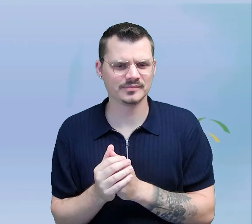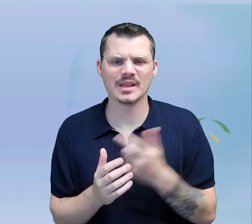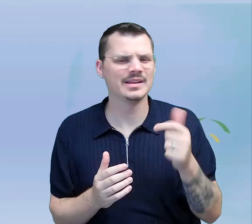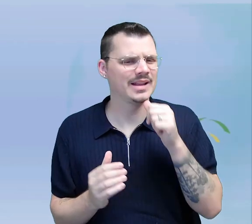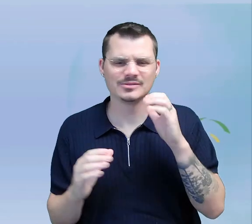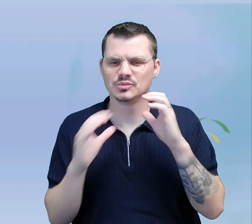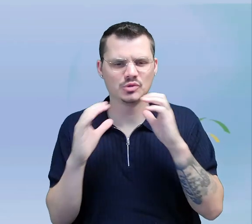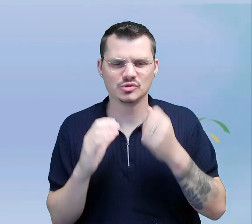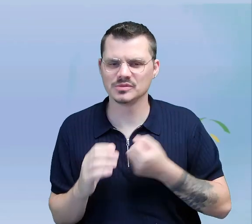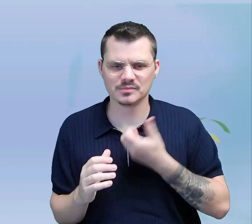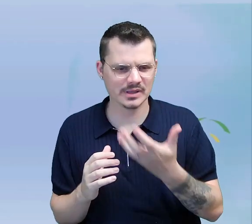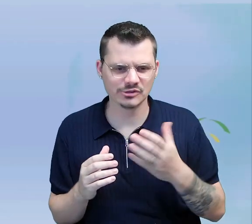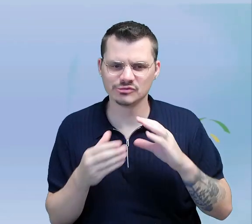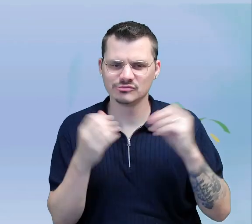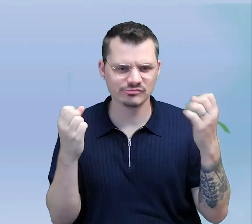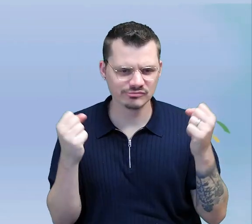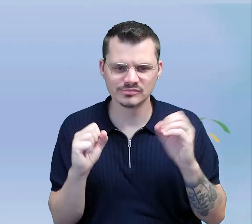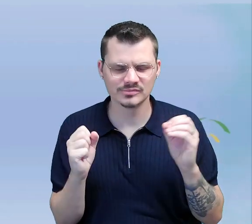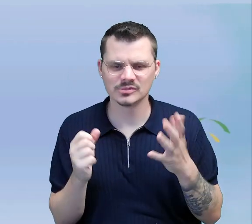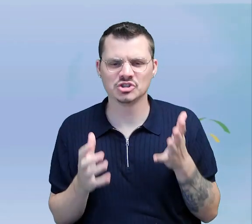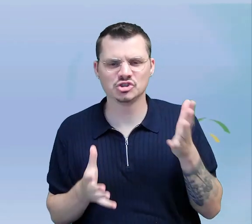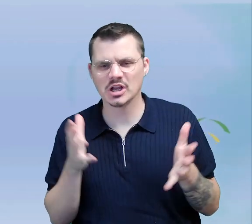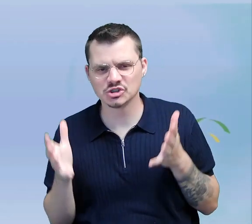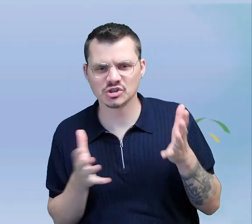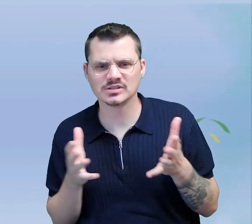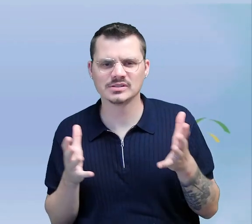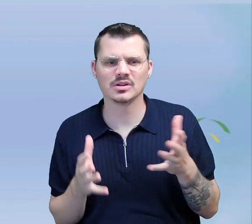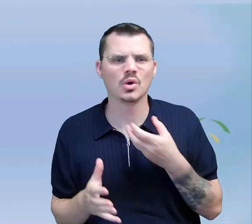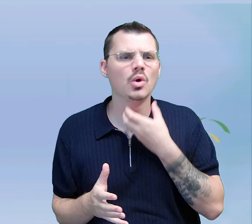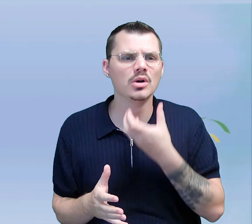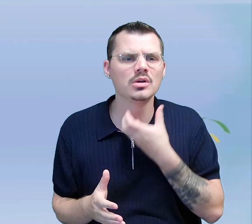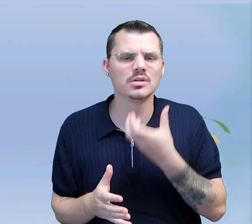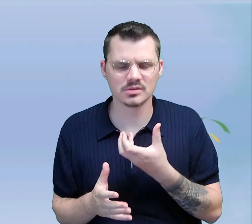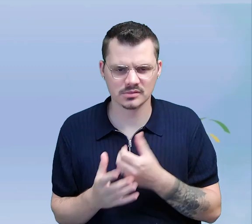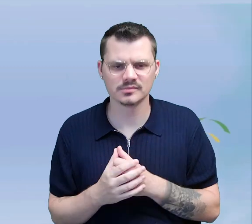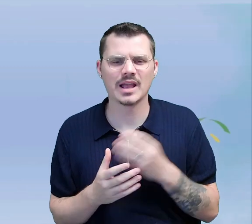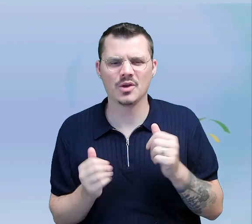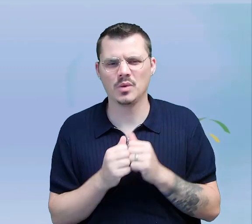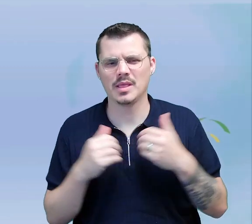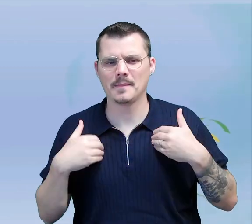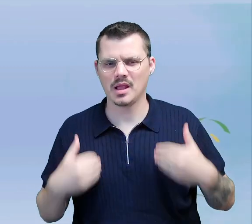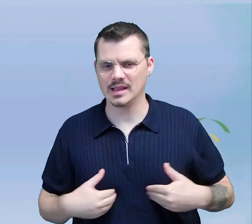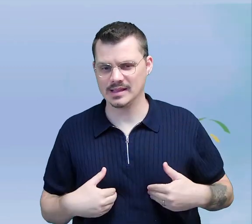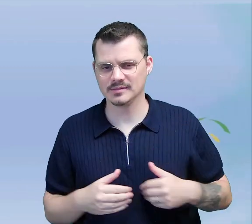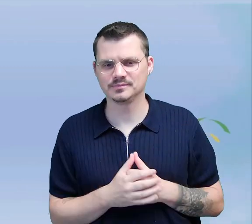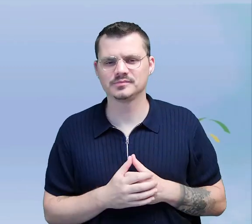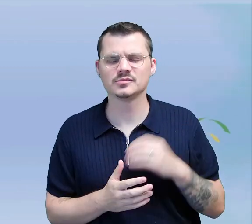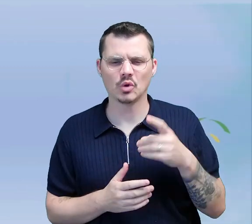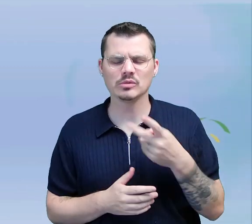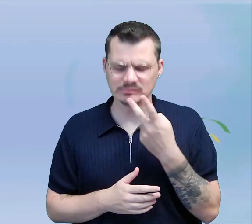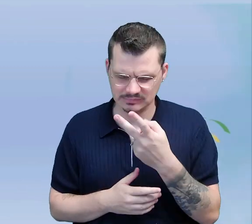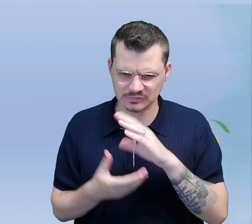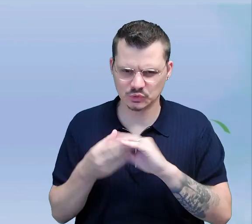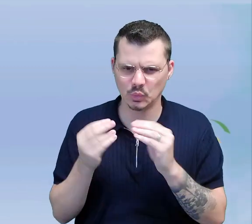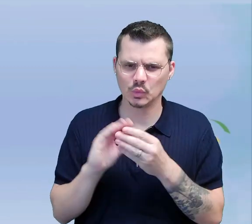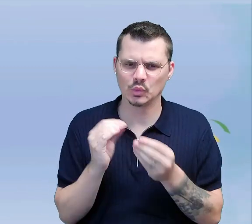doesn't communicate with speech. He communicates with, obviously, gestures and sounds, and with his body. So you hear